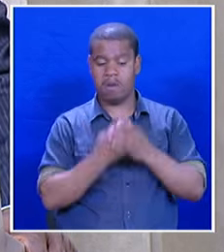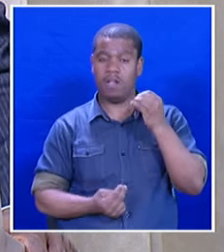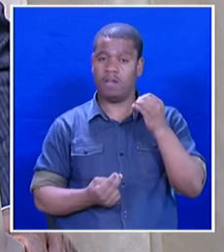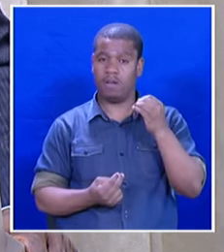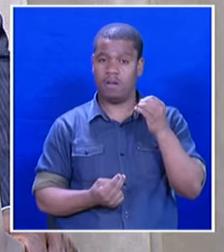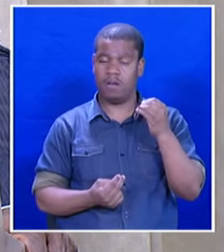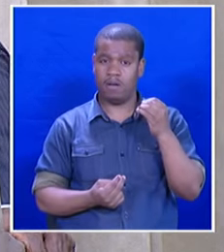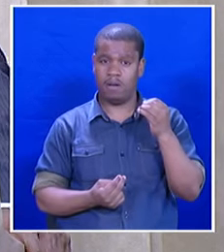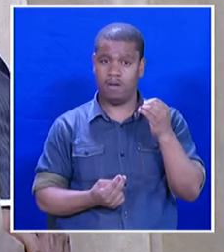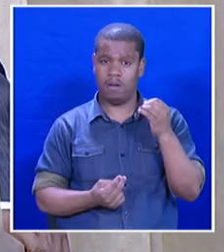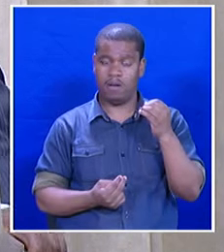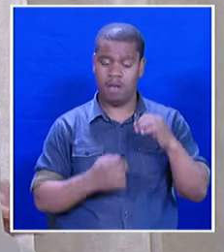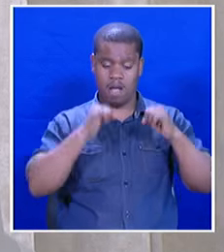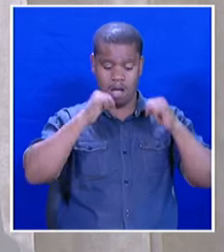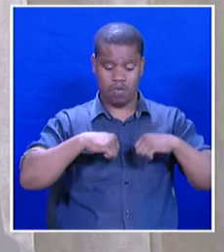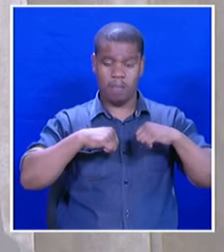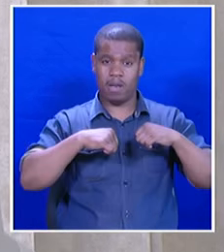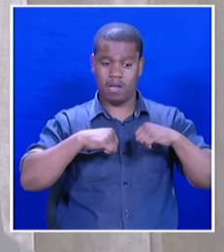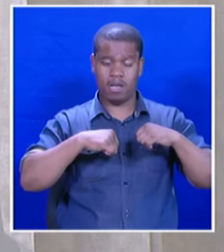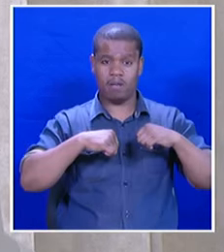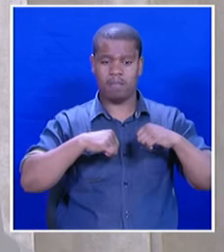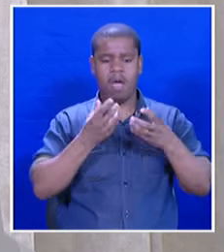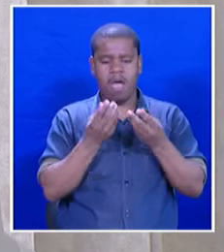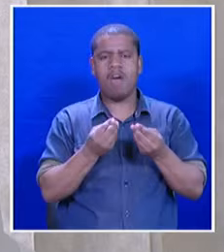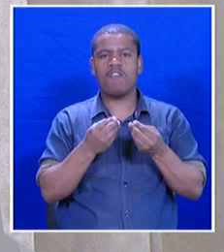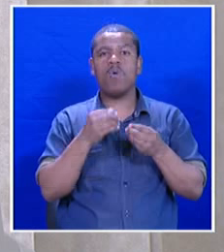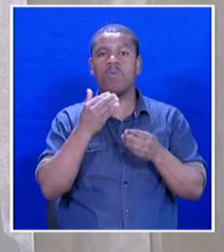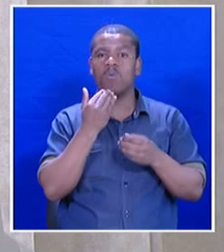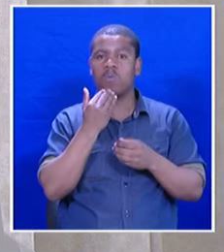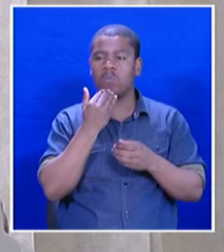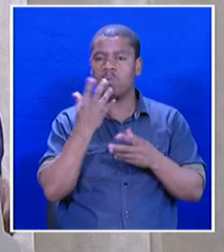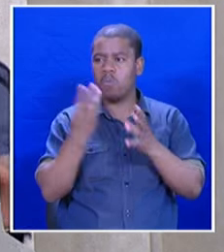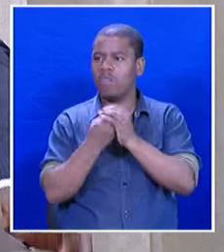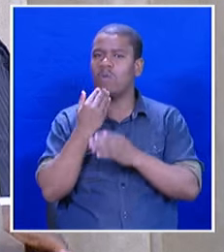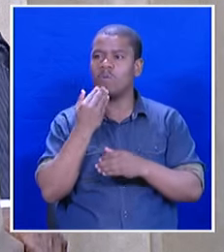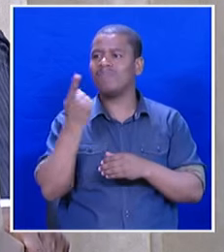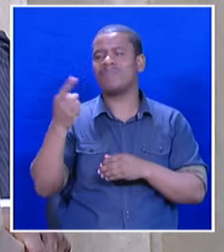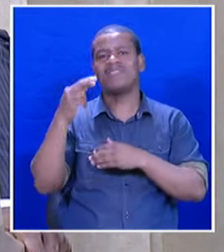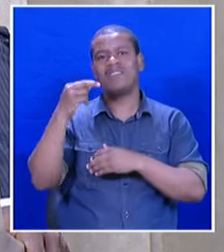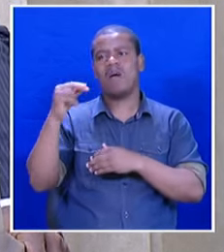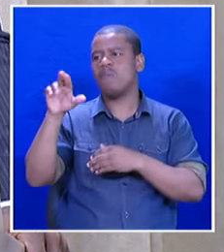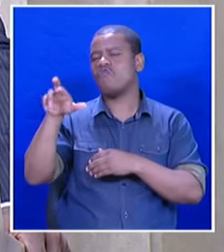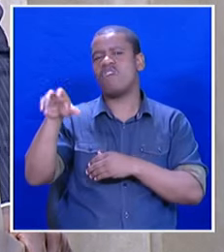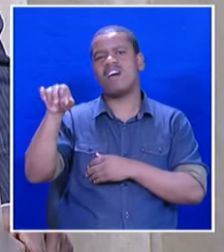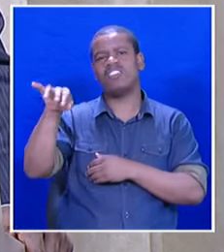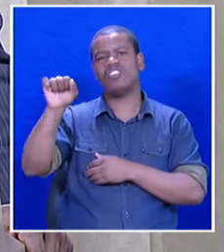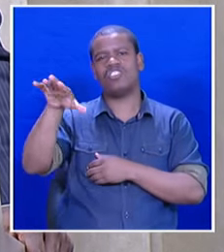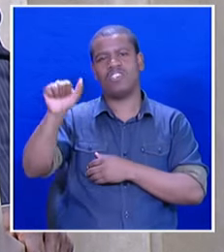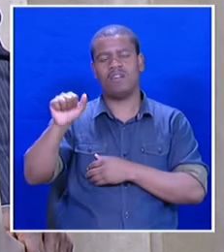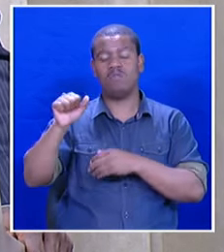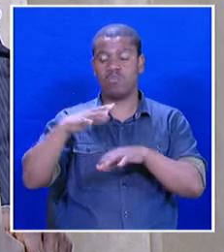in several areas, including in the area of nuclear energy. In his